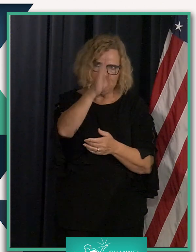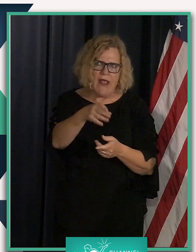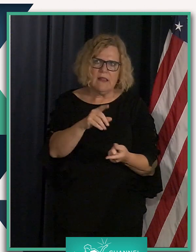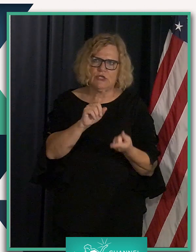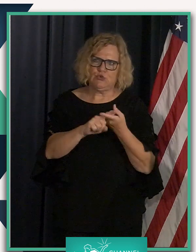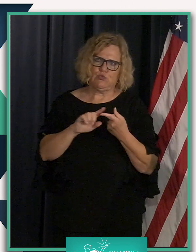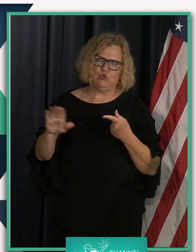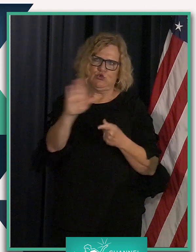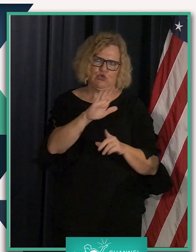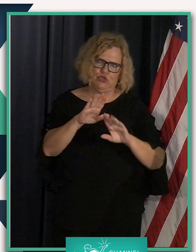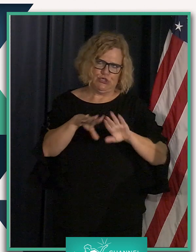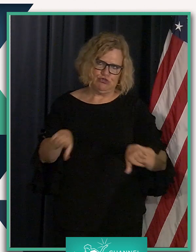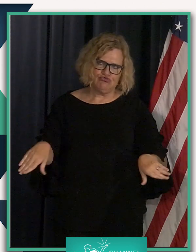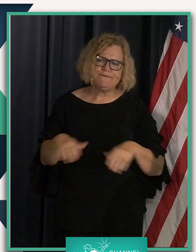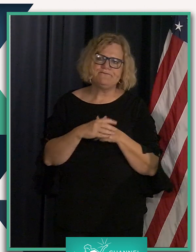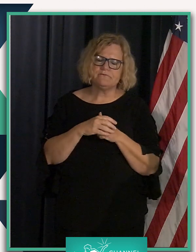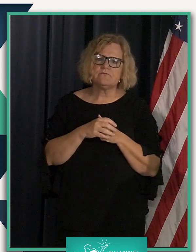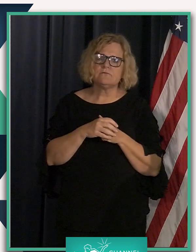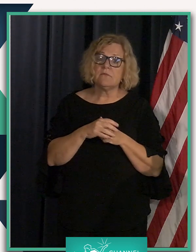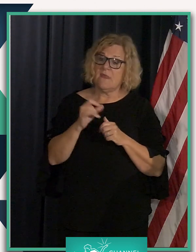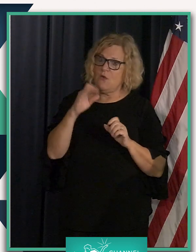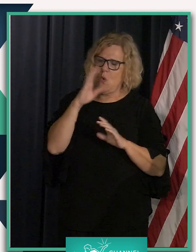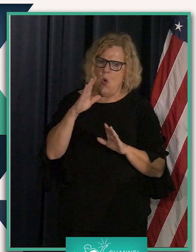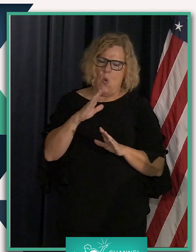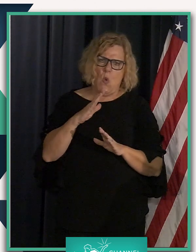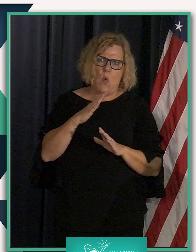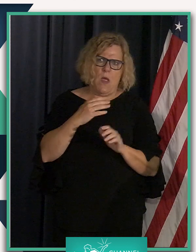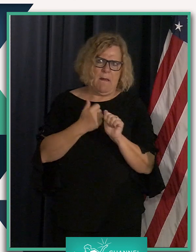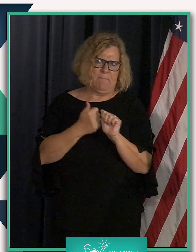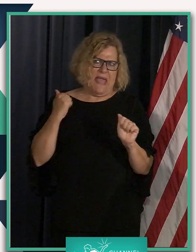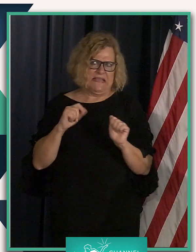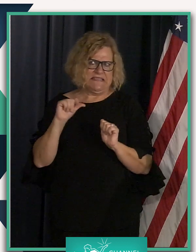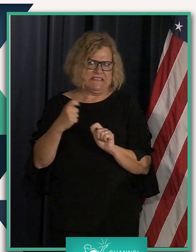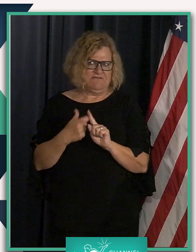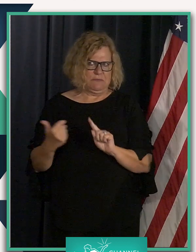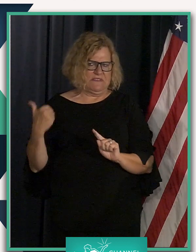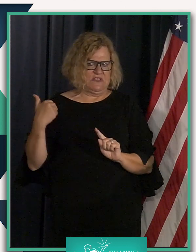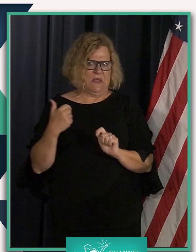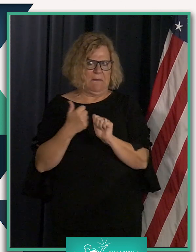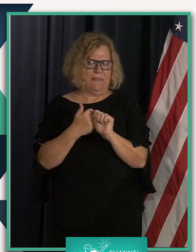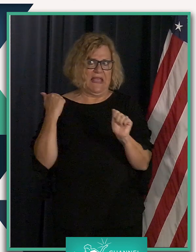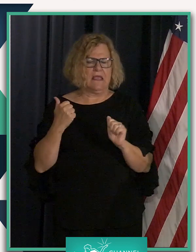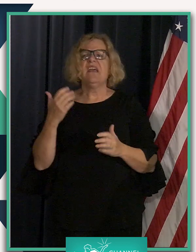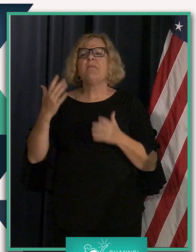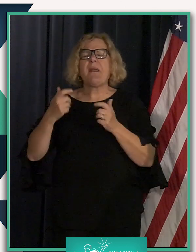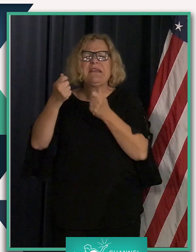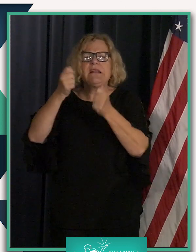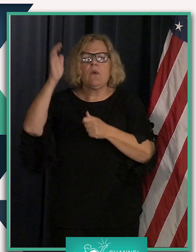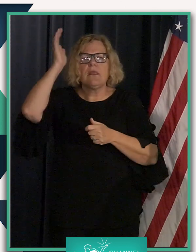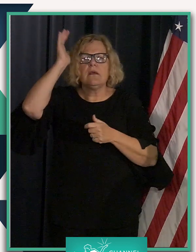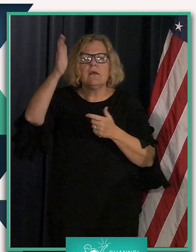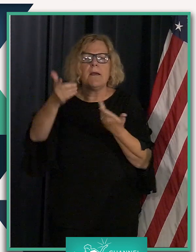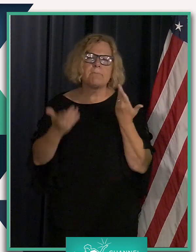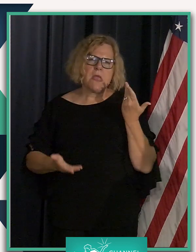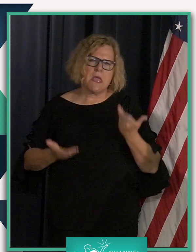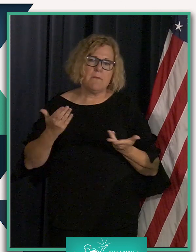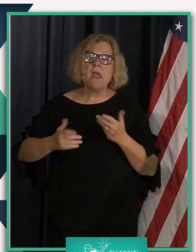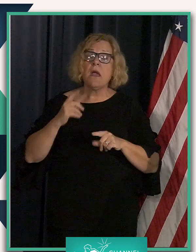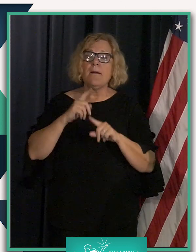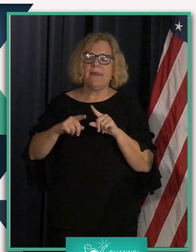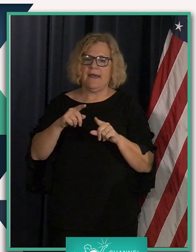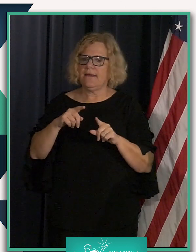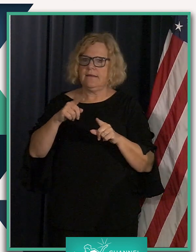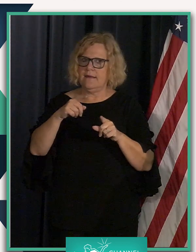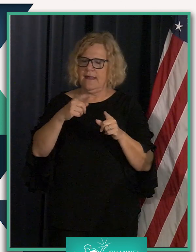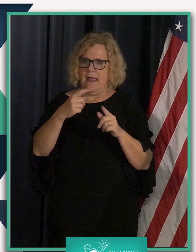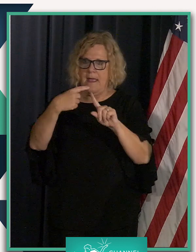to your children. So if you're worried, oh, I got back taxes from before, they may deal with that at some point down the road, but they won't be